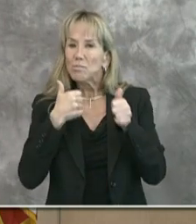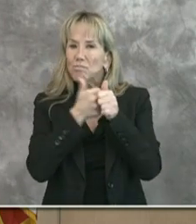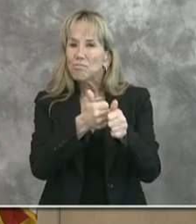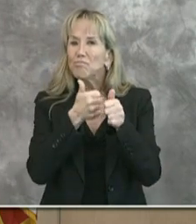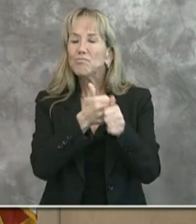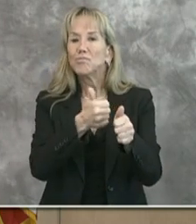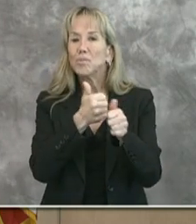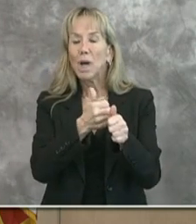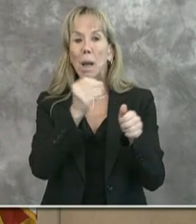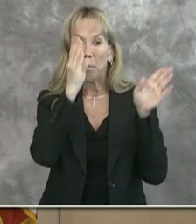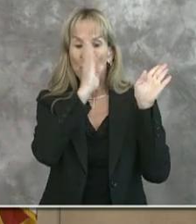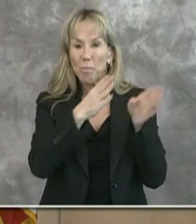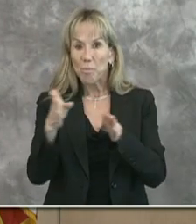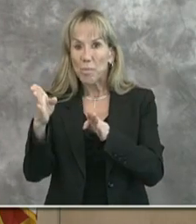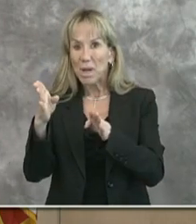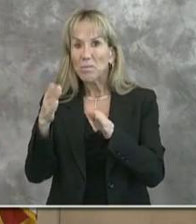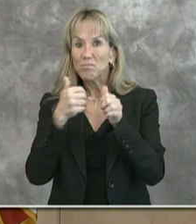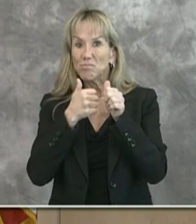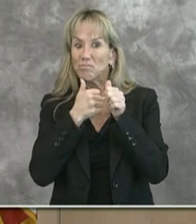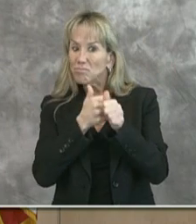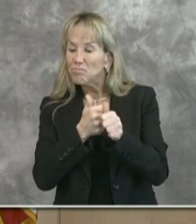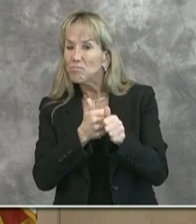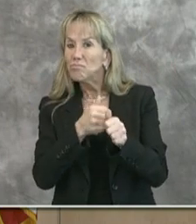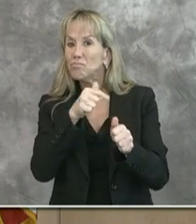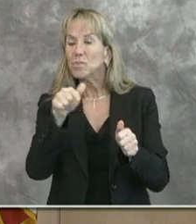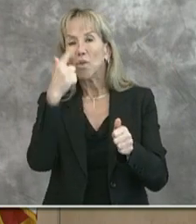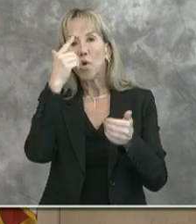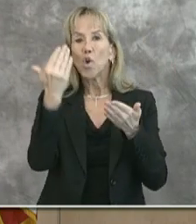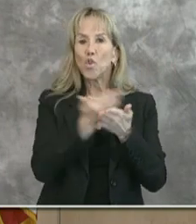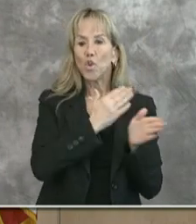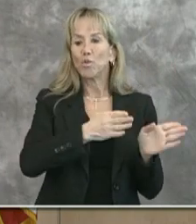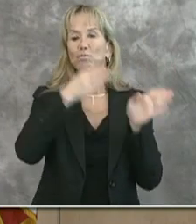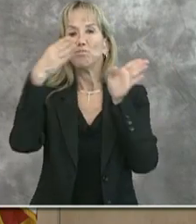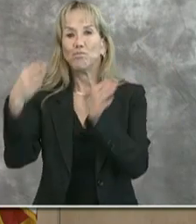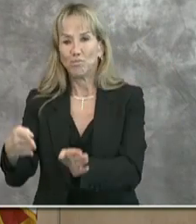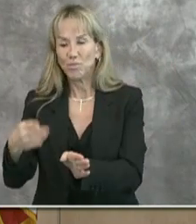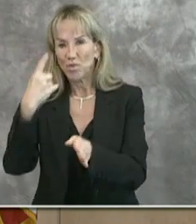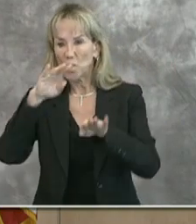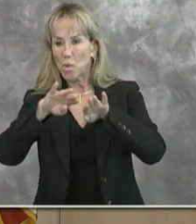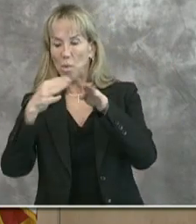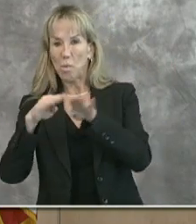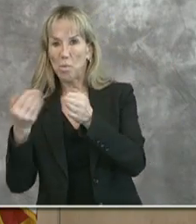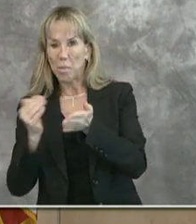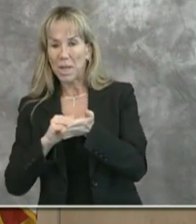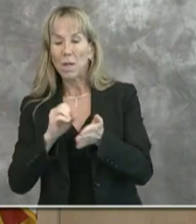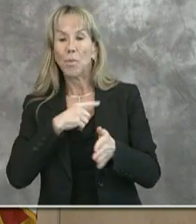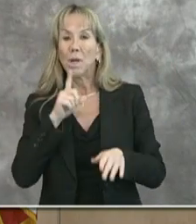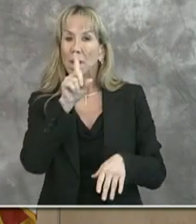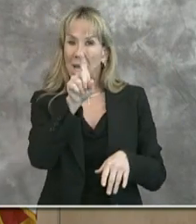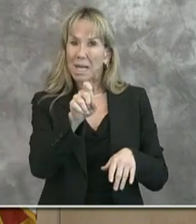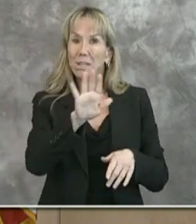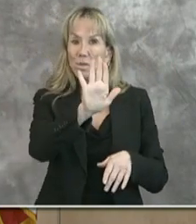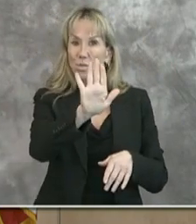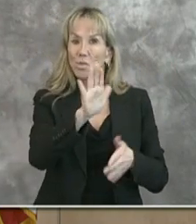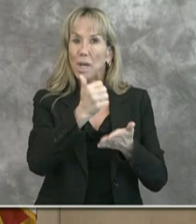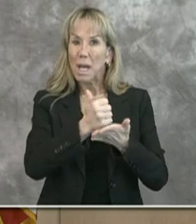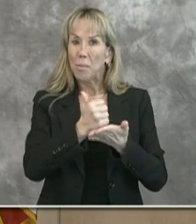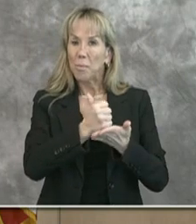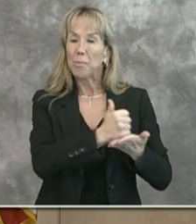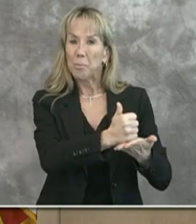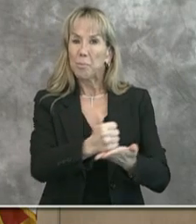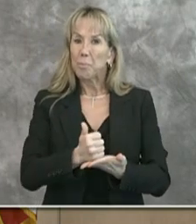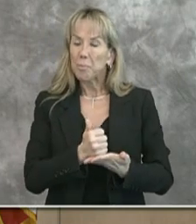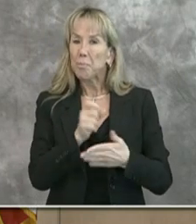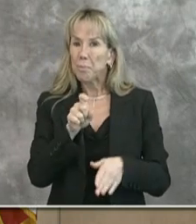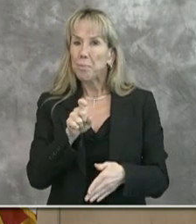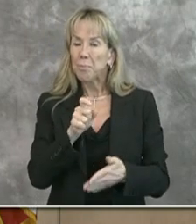and as we prepare in the future to move into a new phase. And so we ask for all of your help. It is easy to see that